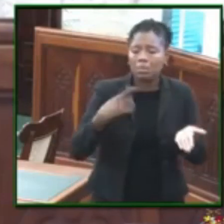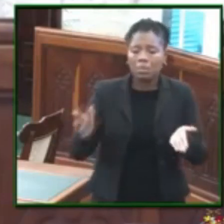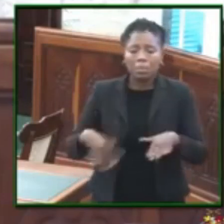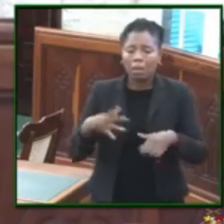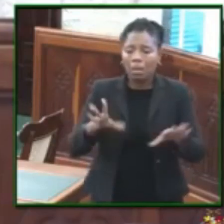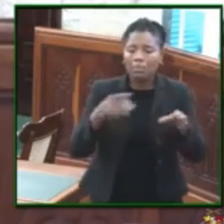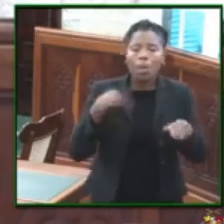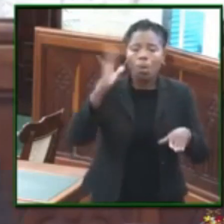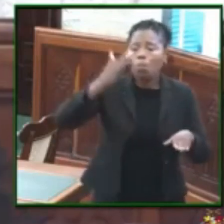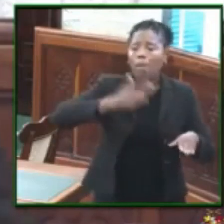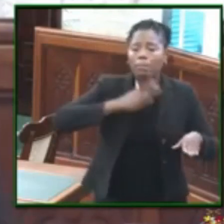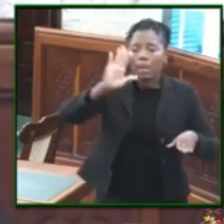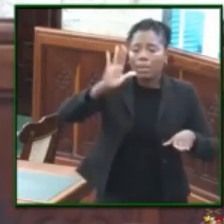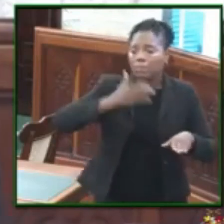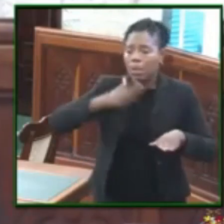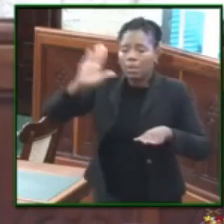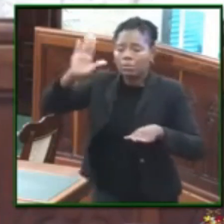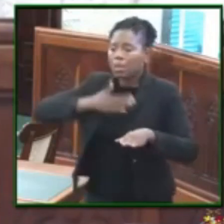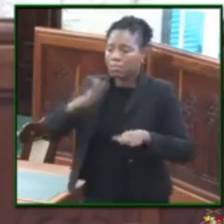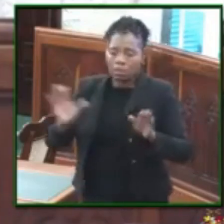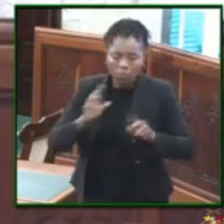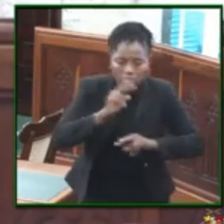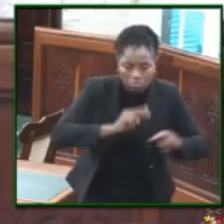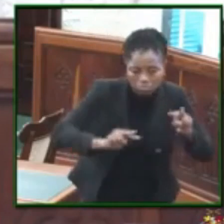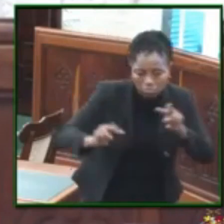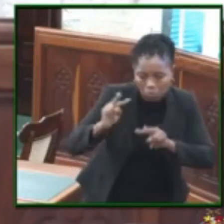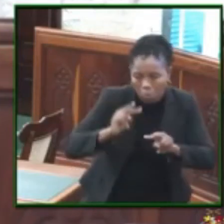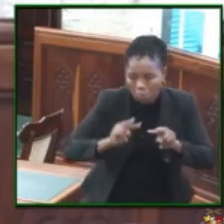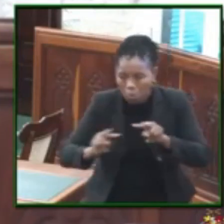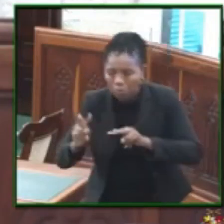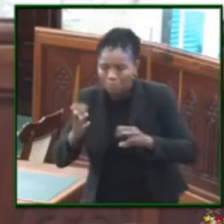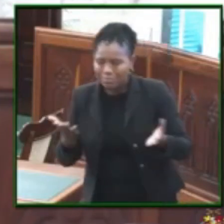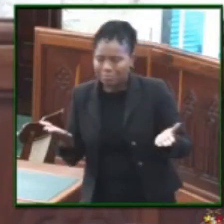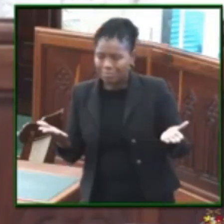have the discussion? Yes, have it, because I want the answer.